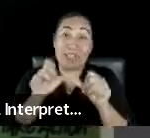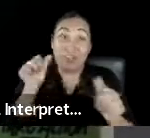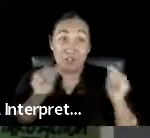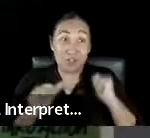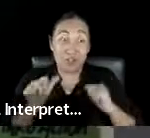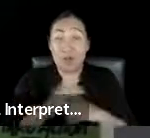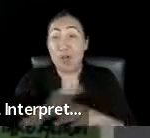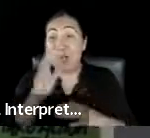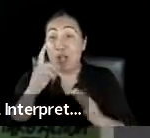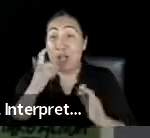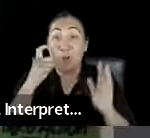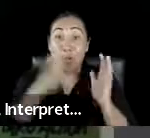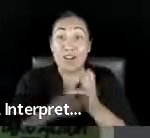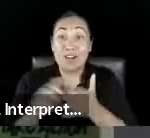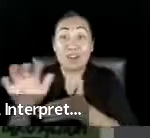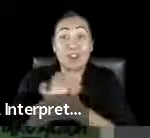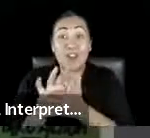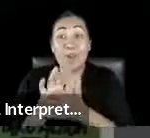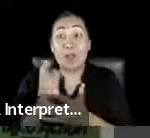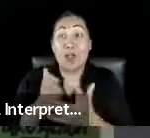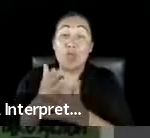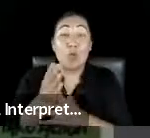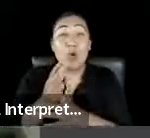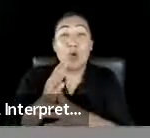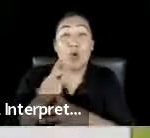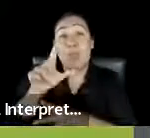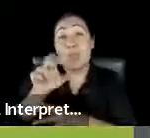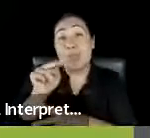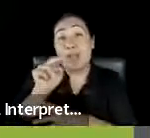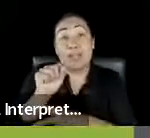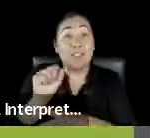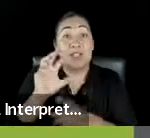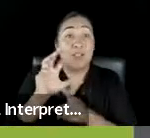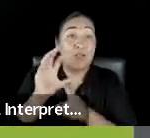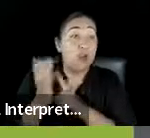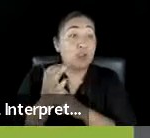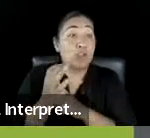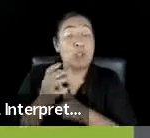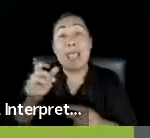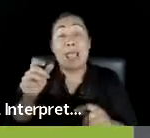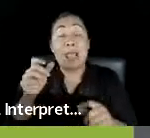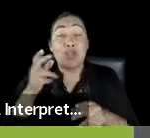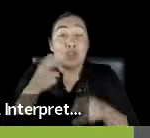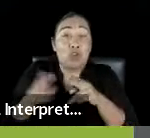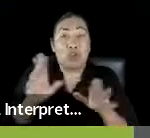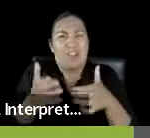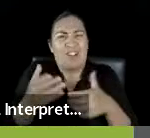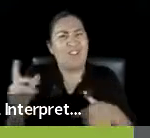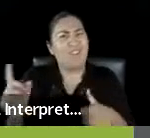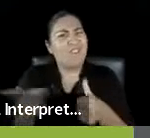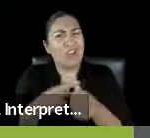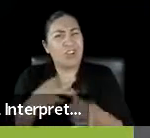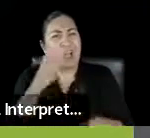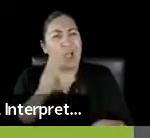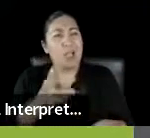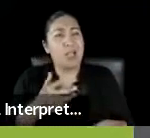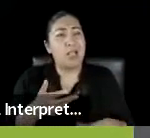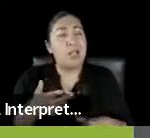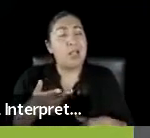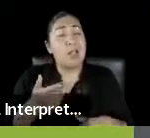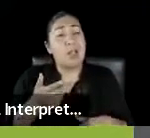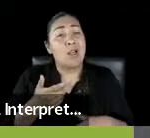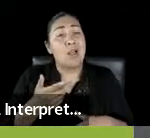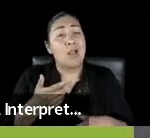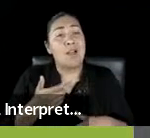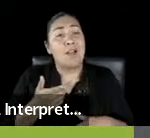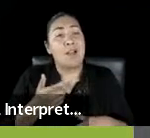are going to recognize film in the Through the Lens of Culture and animated short categories. So First, we're going to turn our attention to the Through the Lens of Culture